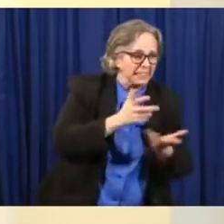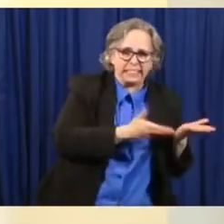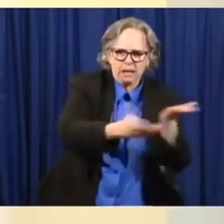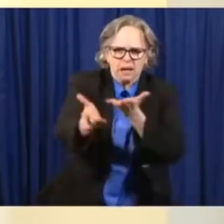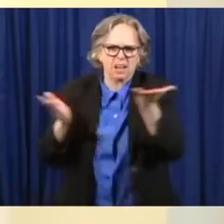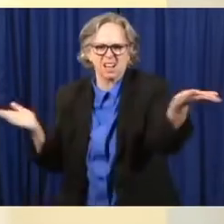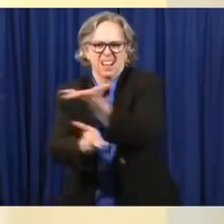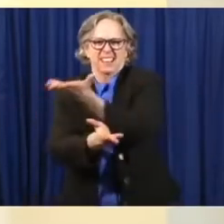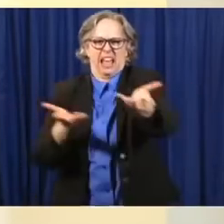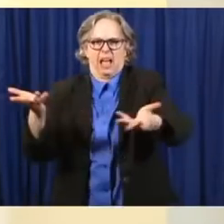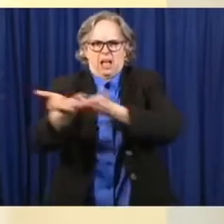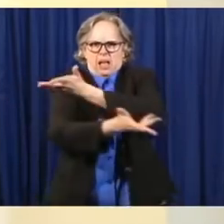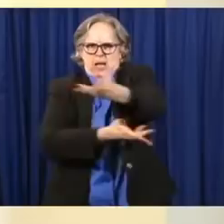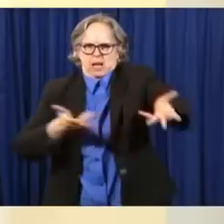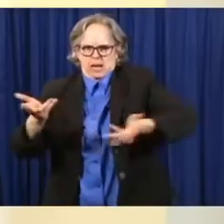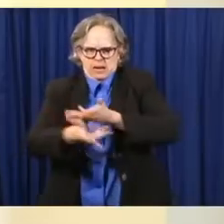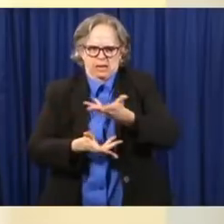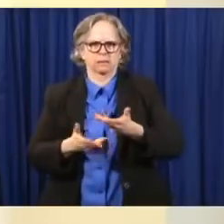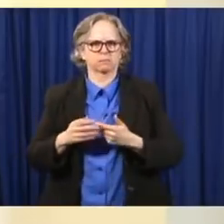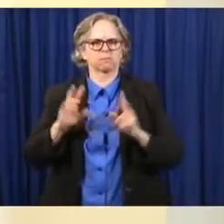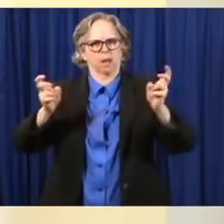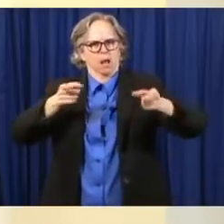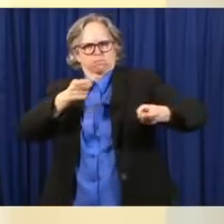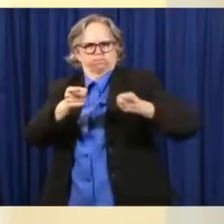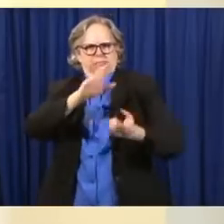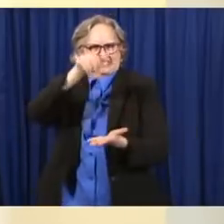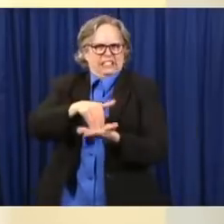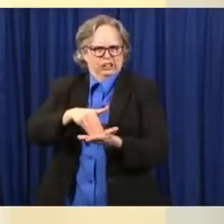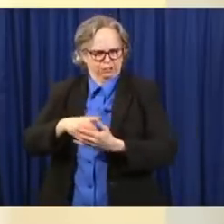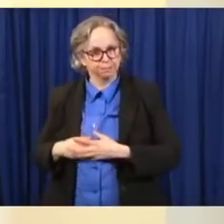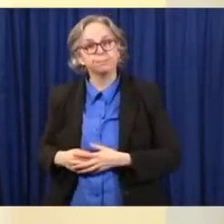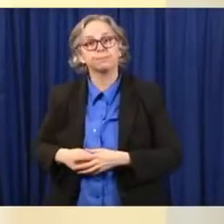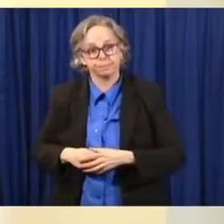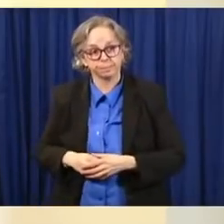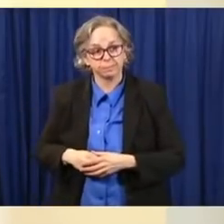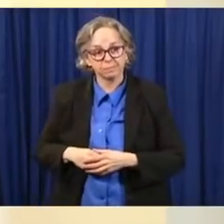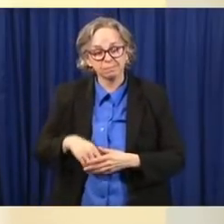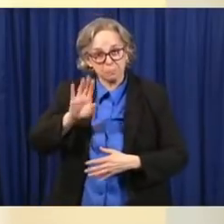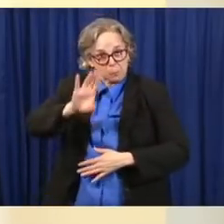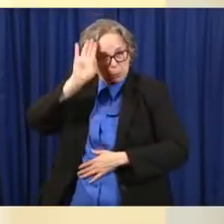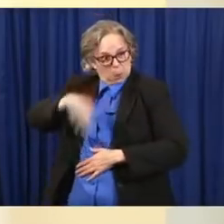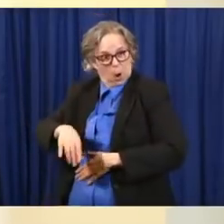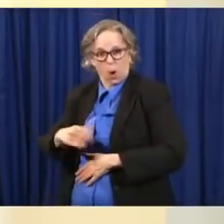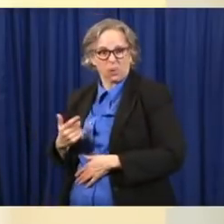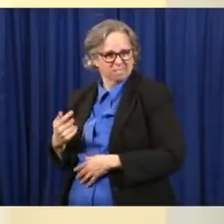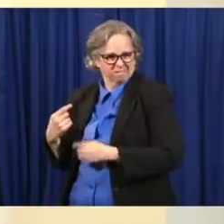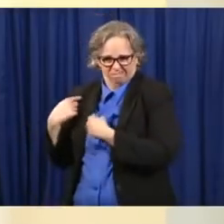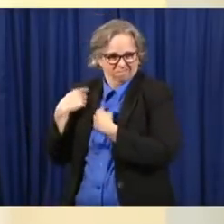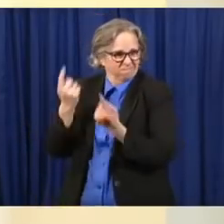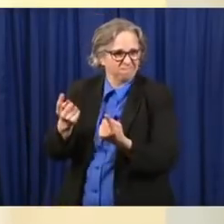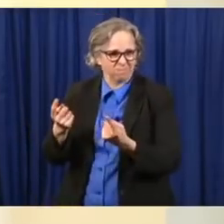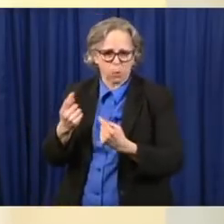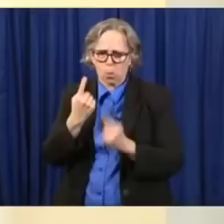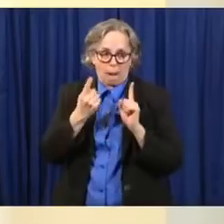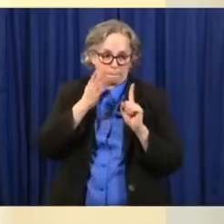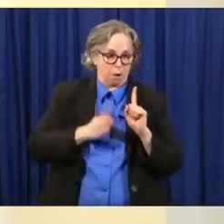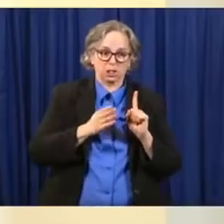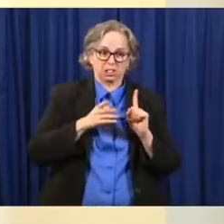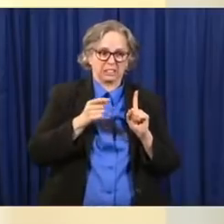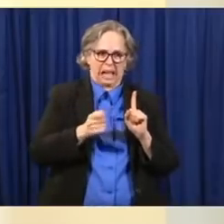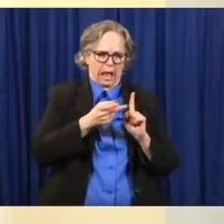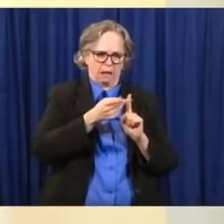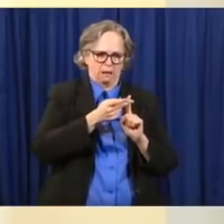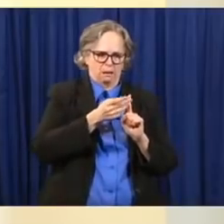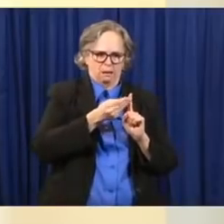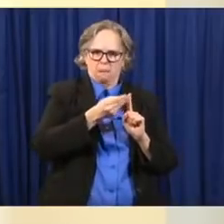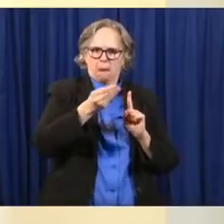disease. Ultimately, we knew that one person could give this disease to 3 people. But what we want is to